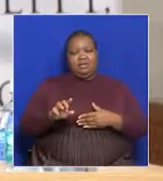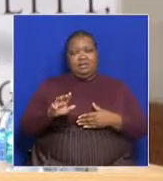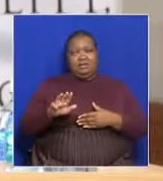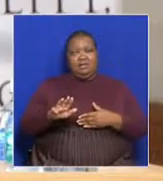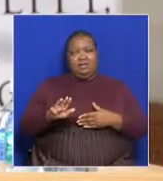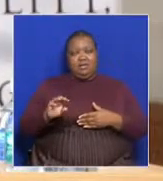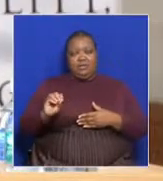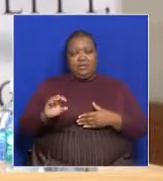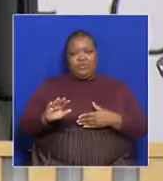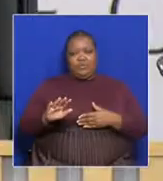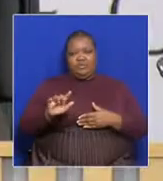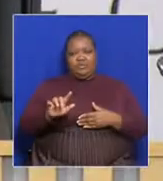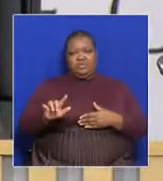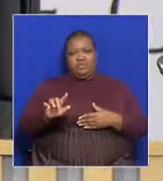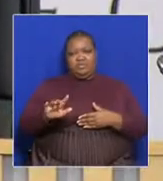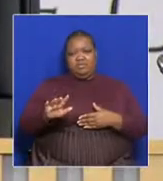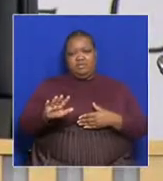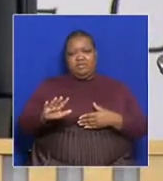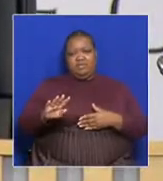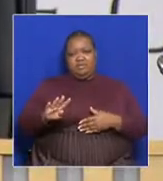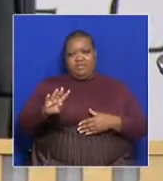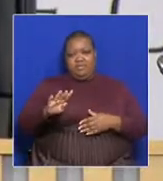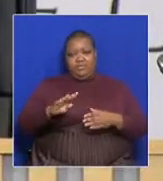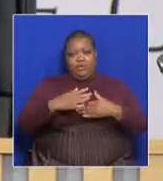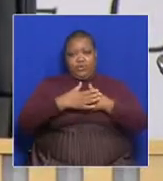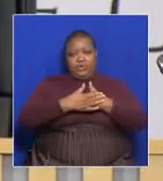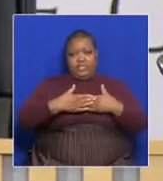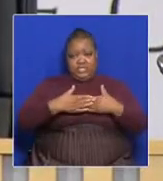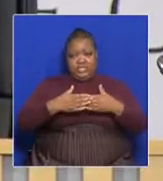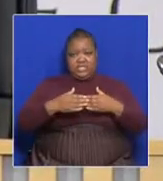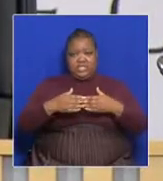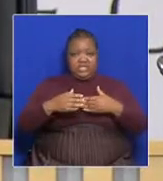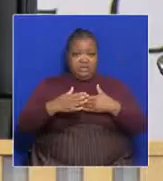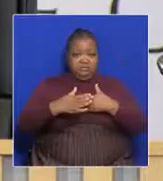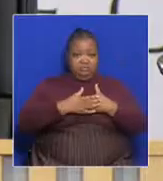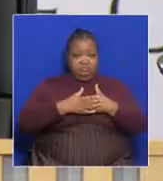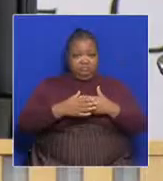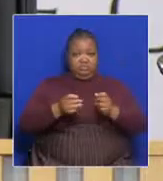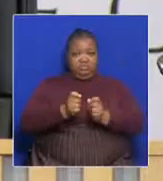H1905754. That is the seal that you broke at CHC depot.